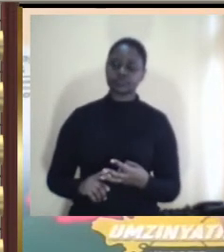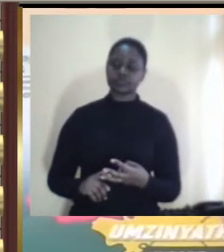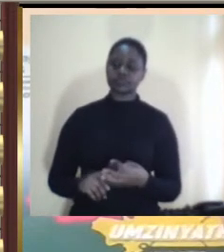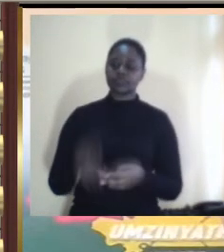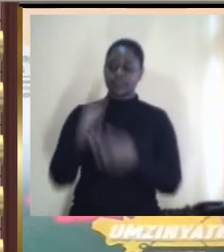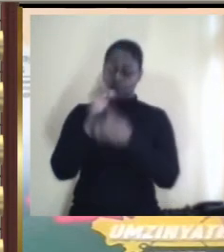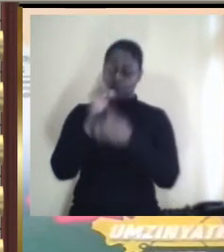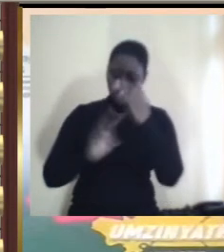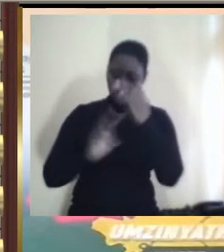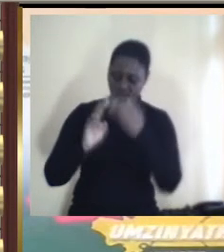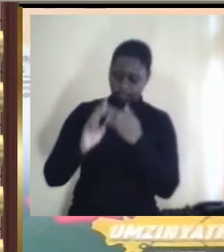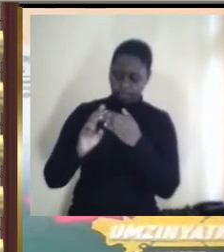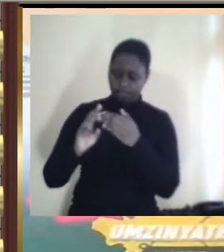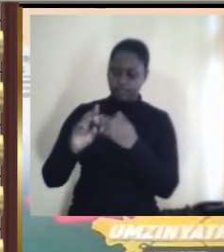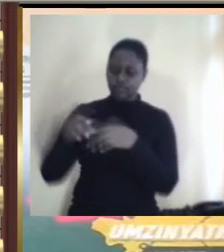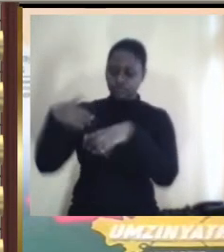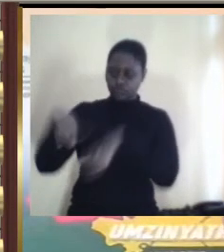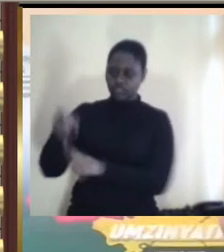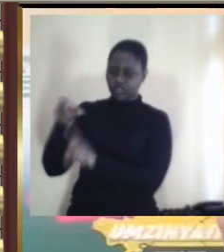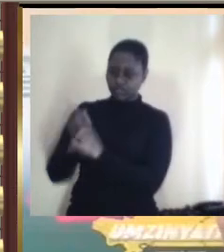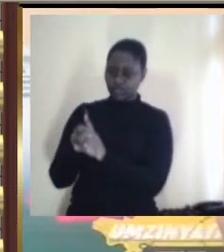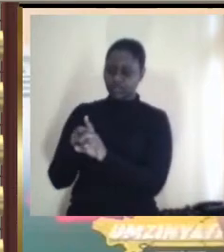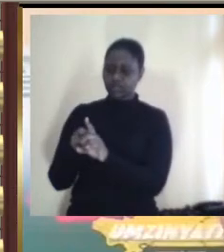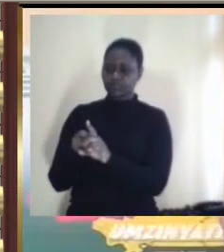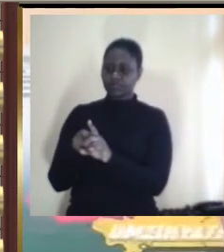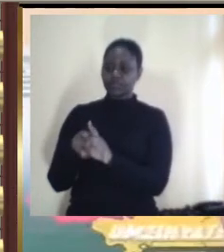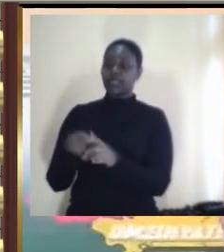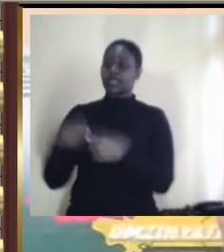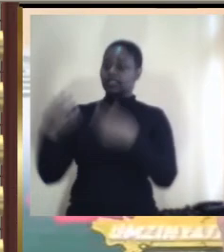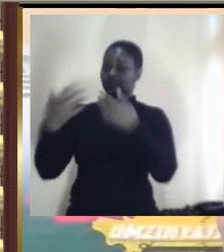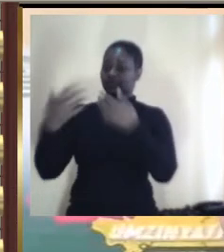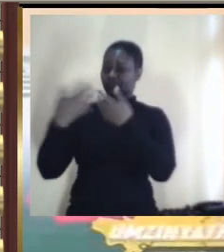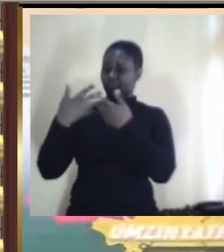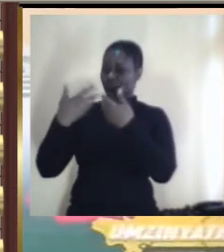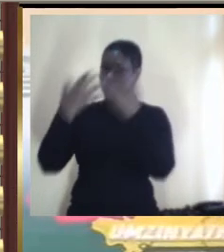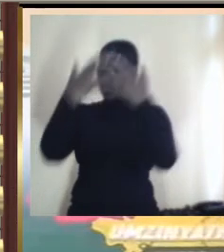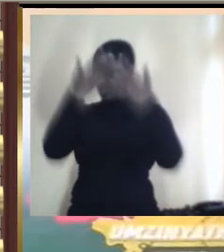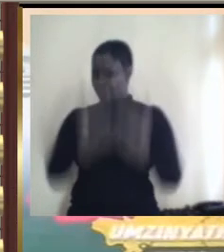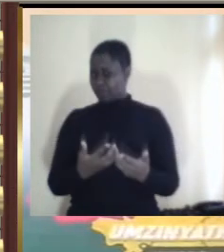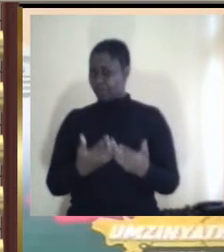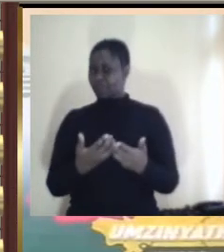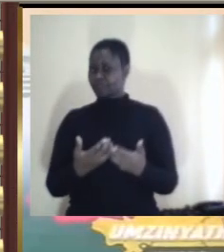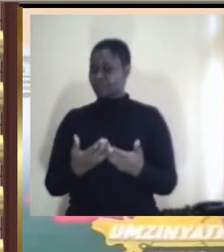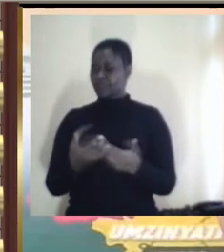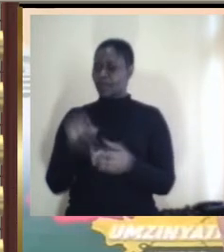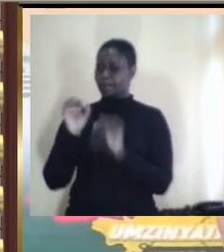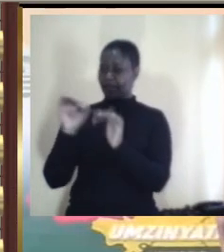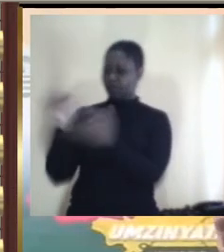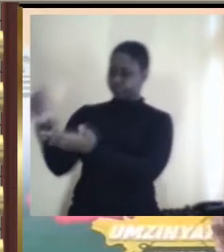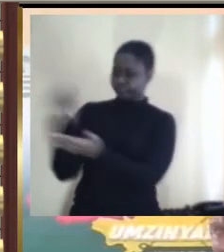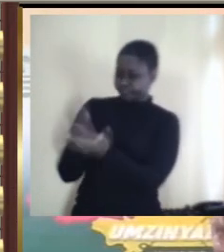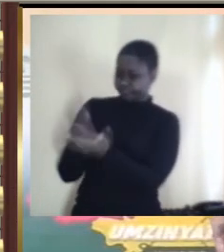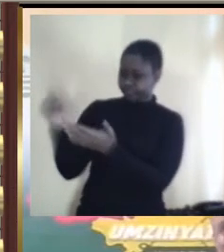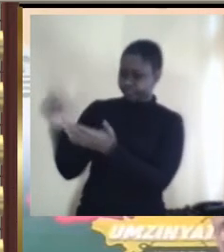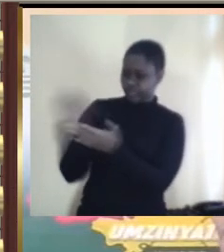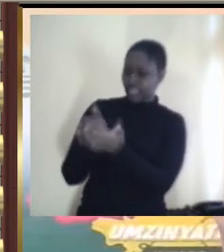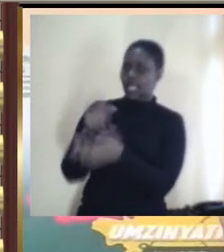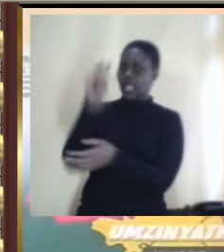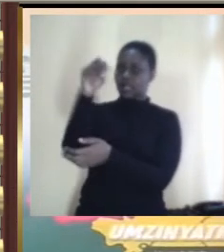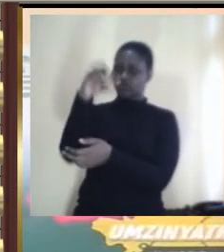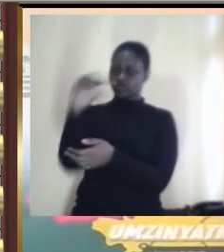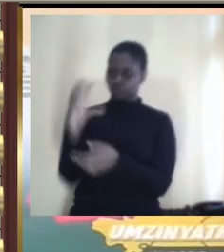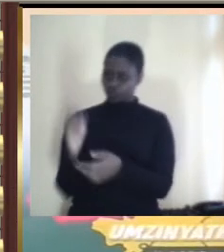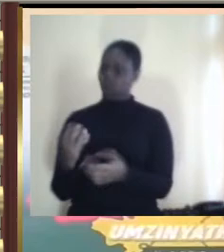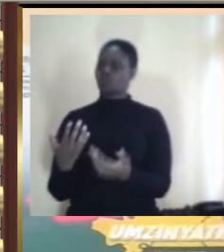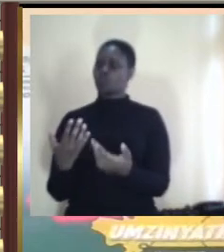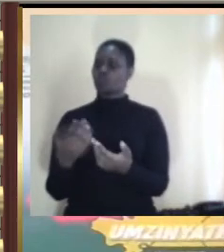Honorable Chair, the department will also collaborate with donors, investors or high-tech NGOs to give rural